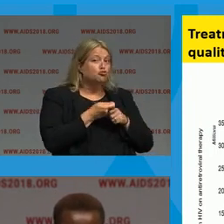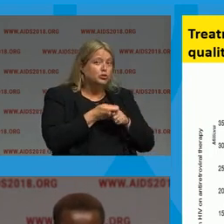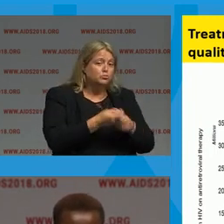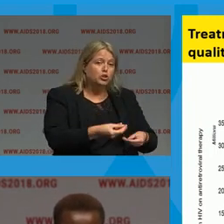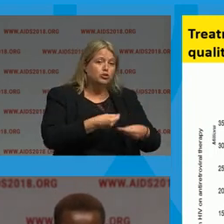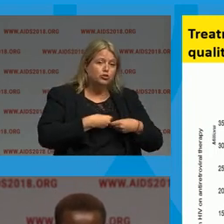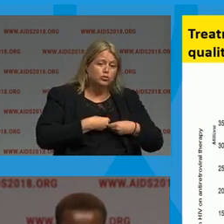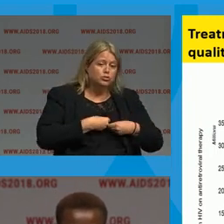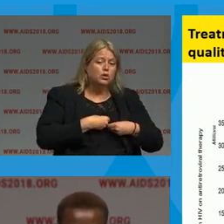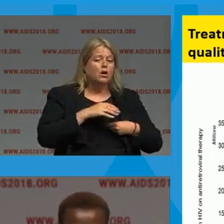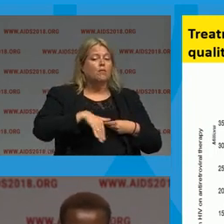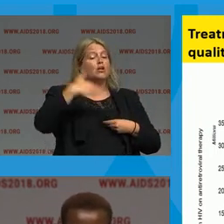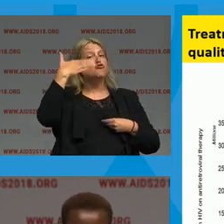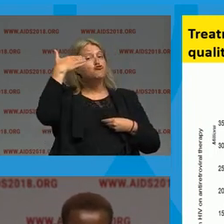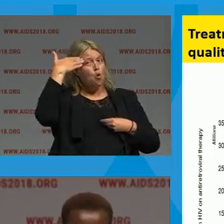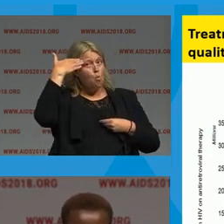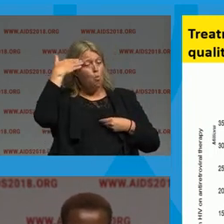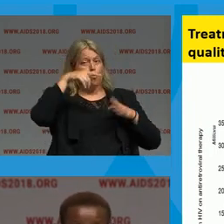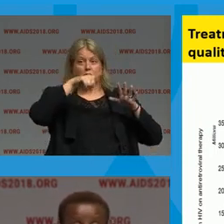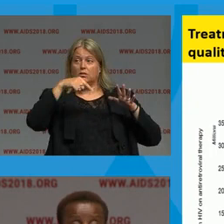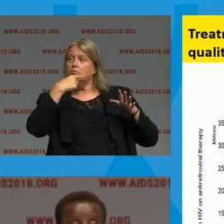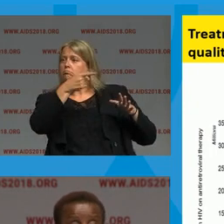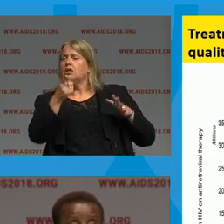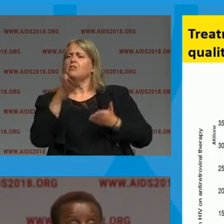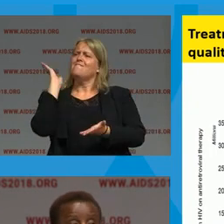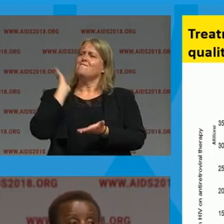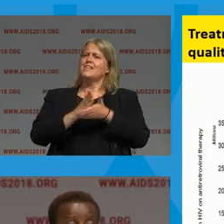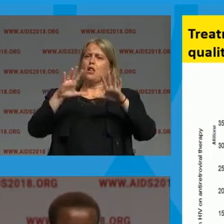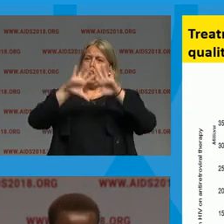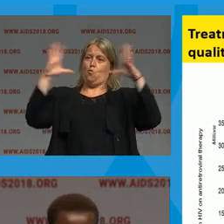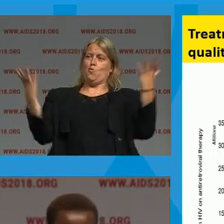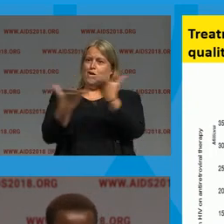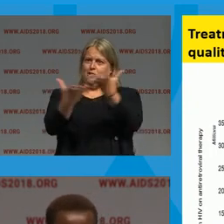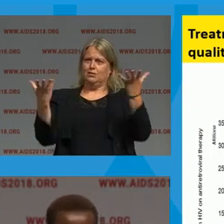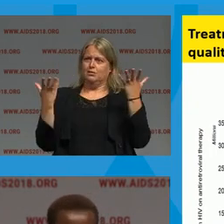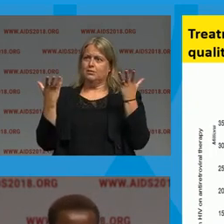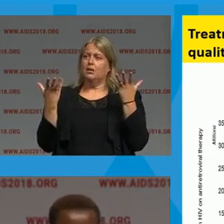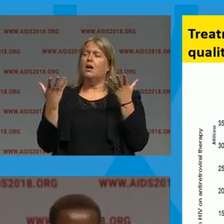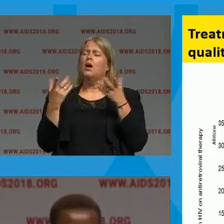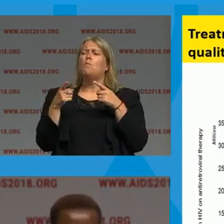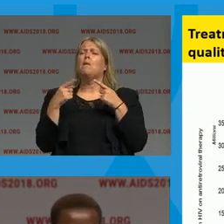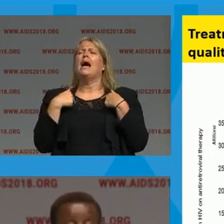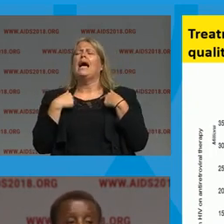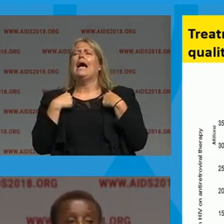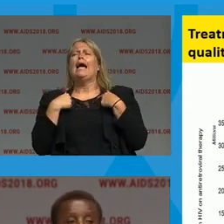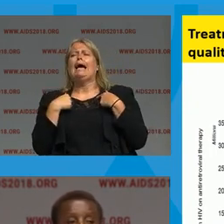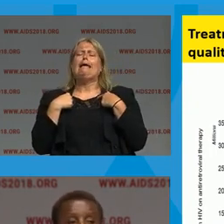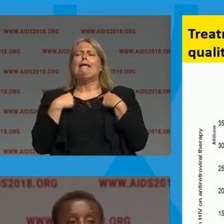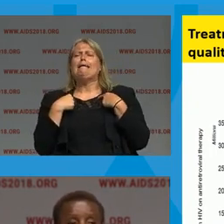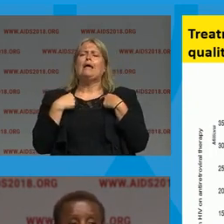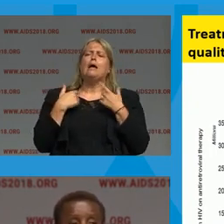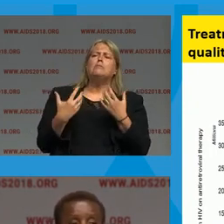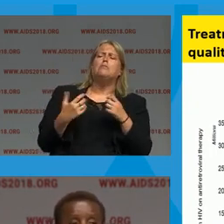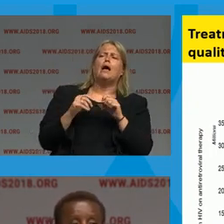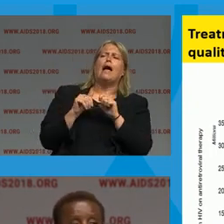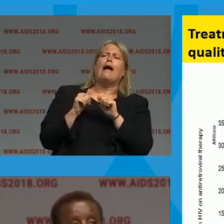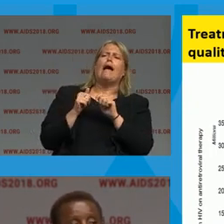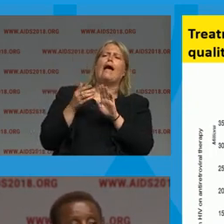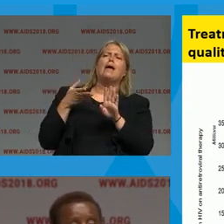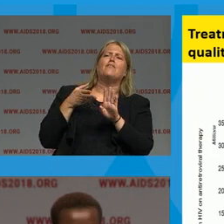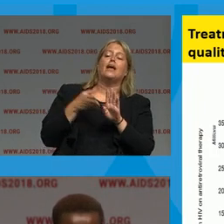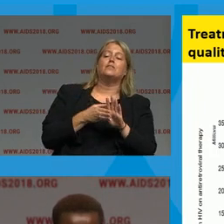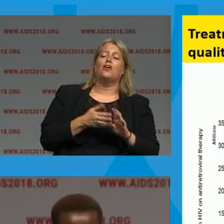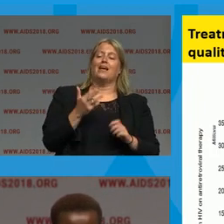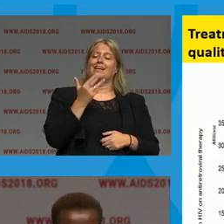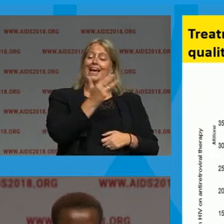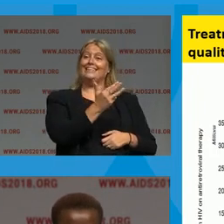We also know that data tells us in the real world setting, we have the effects of